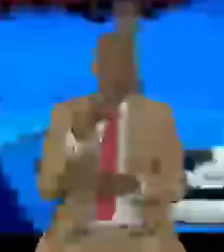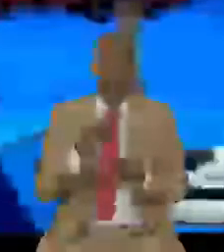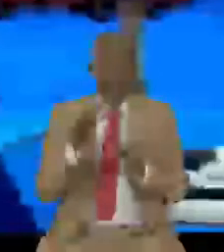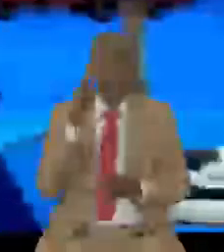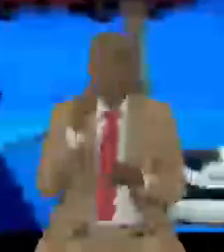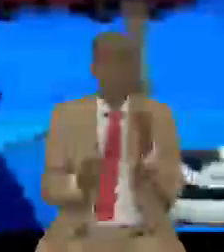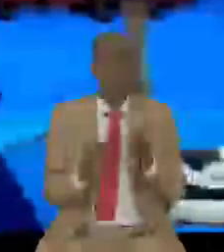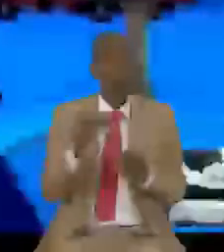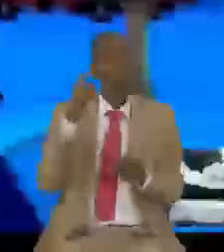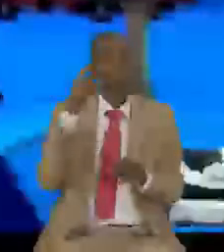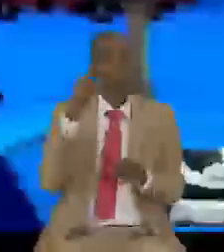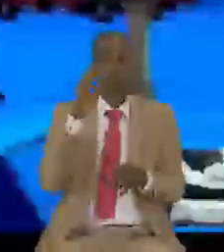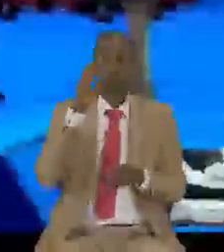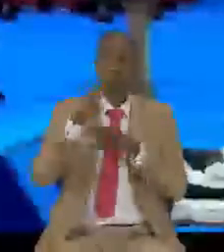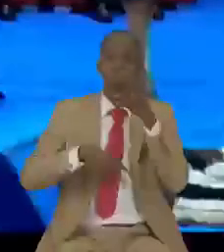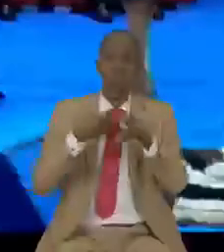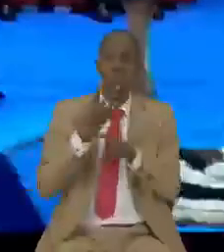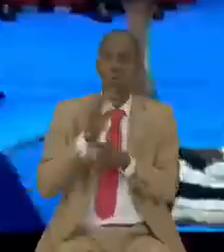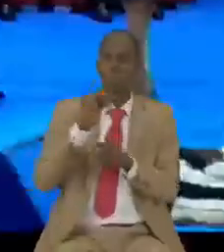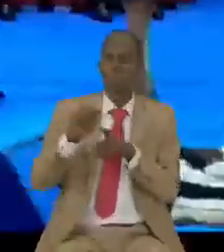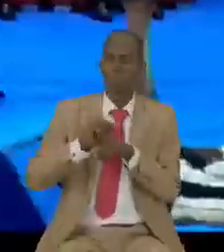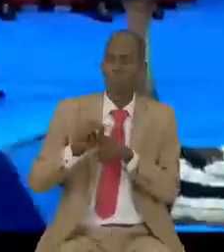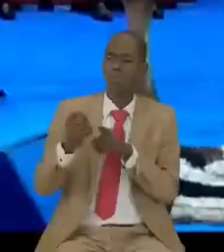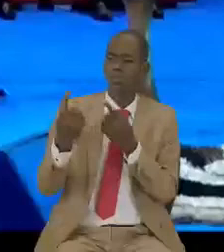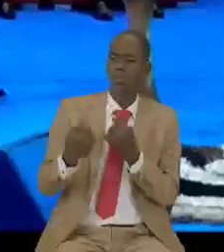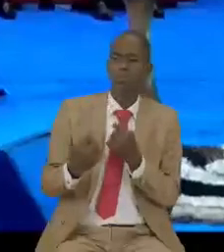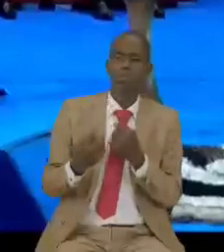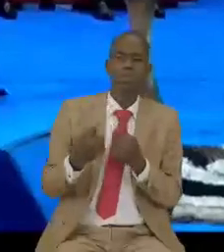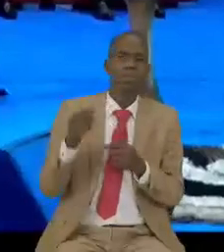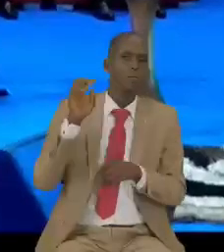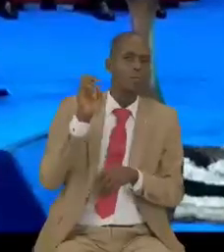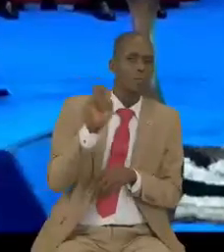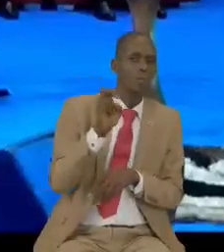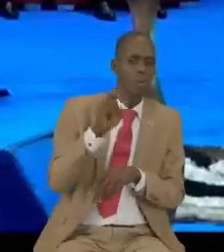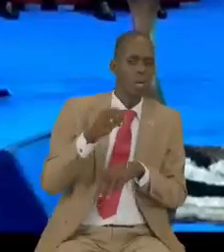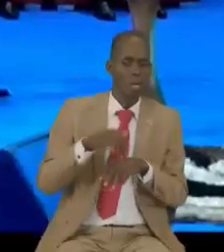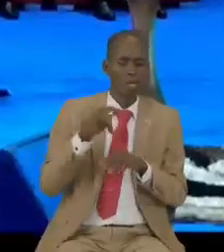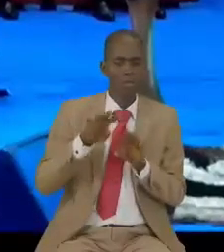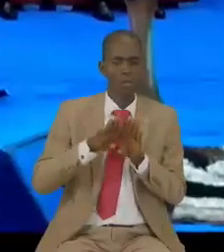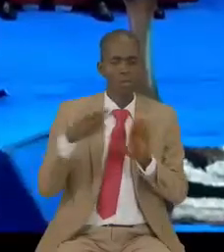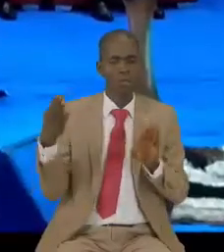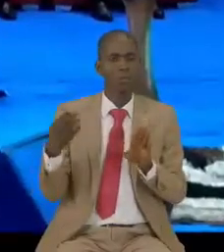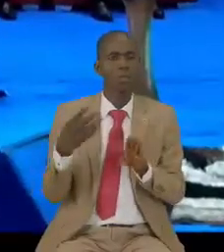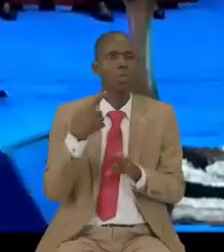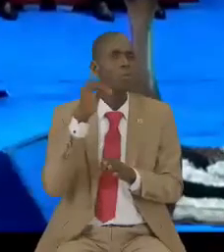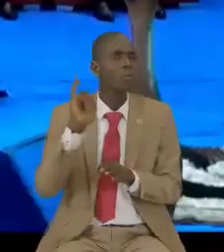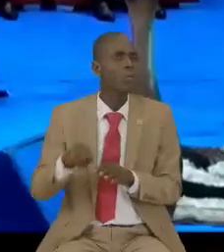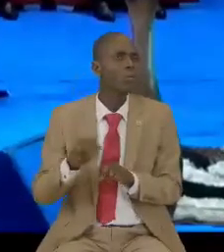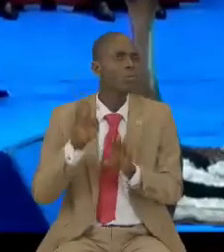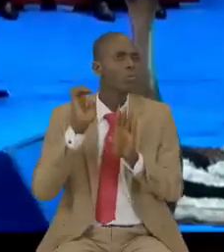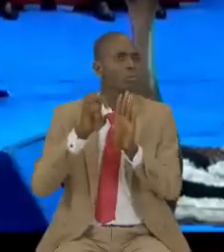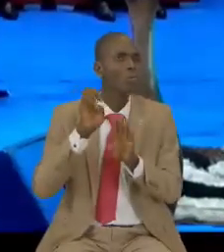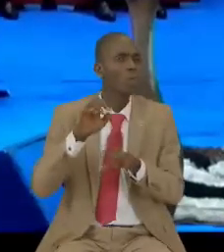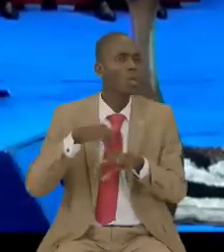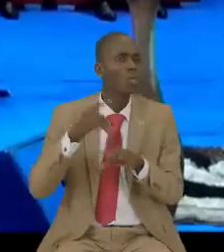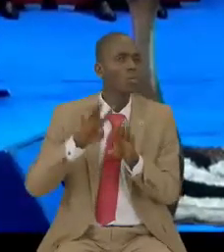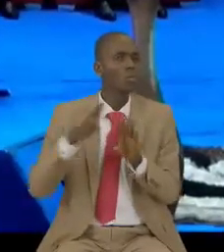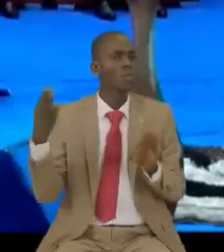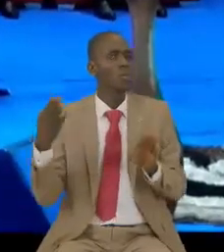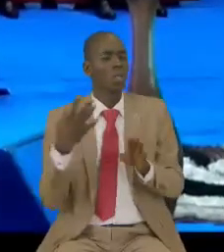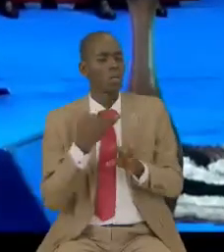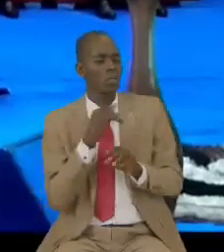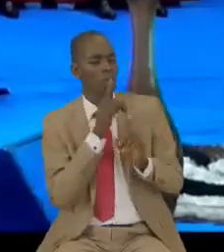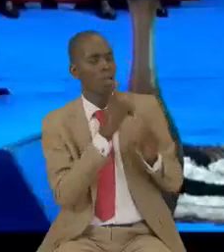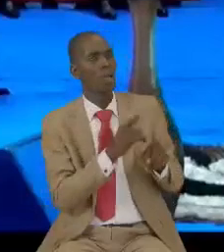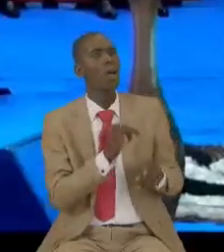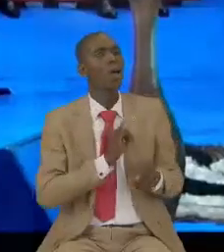knocks at the door, we say, who is there knocking at the door, at my door? And the voice says, I'm your